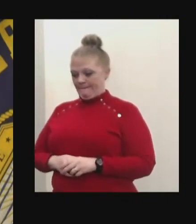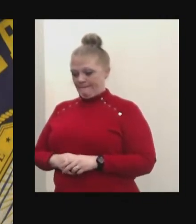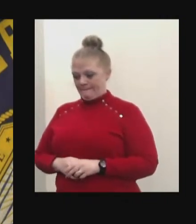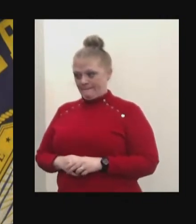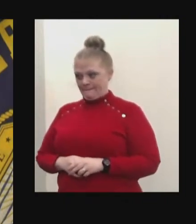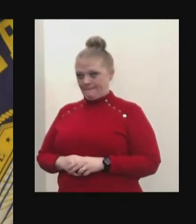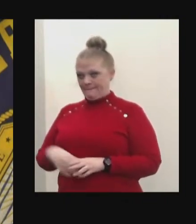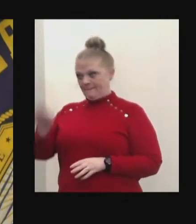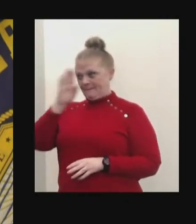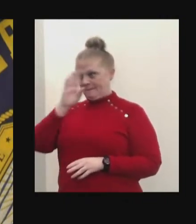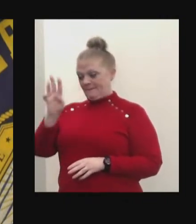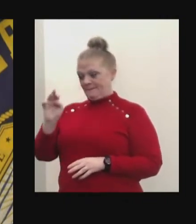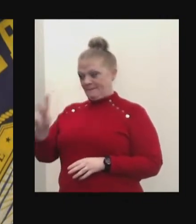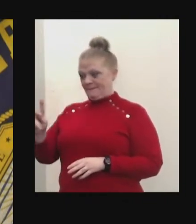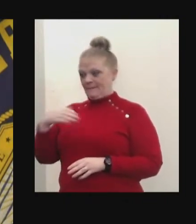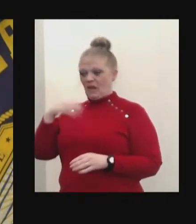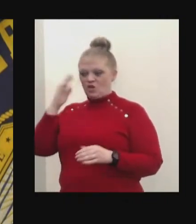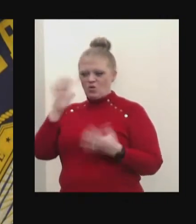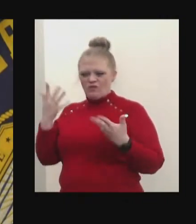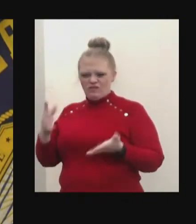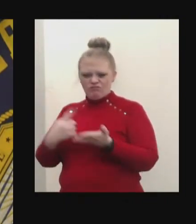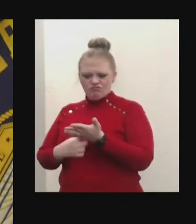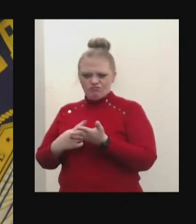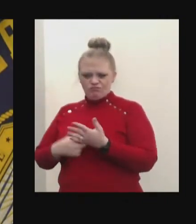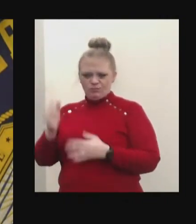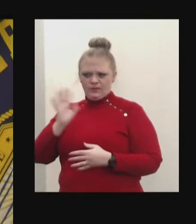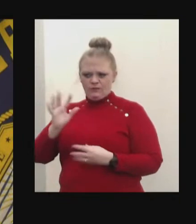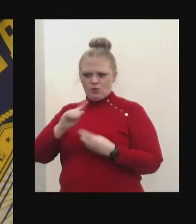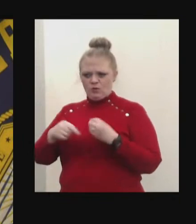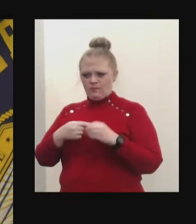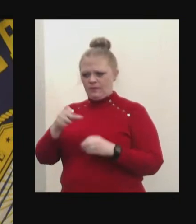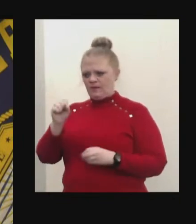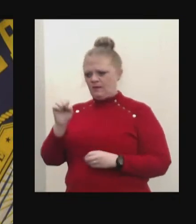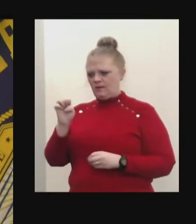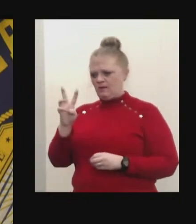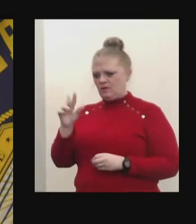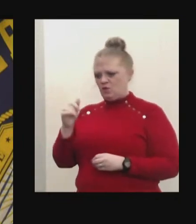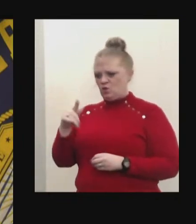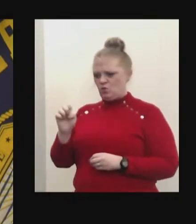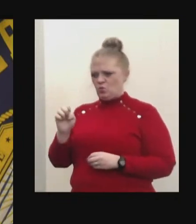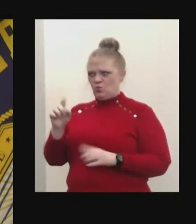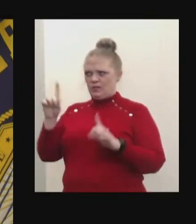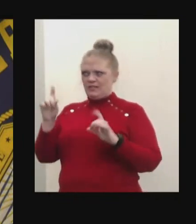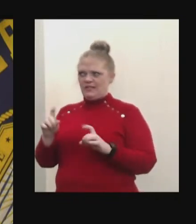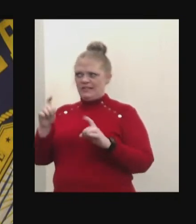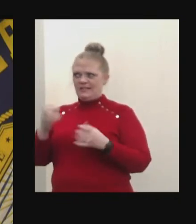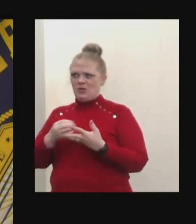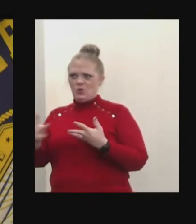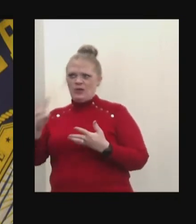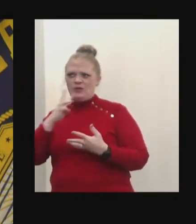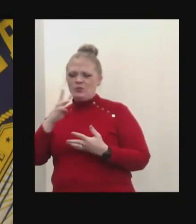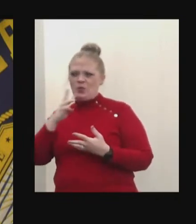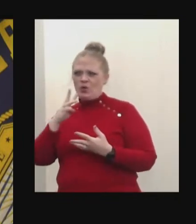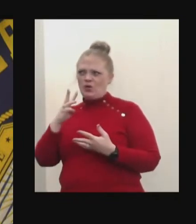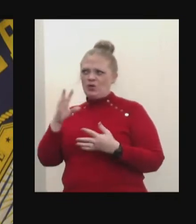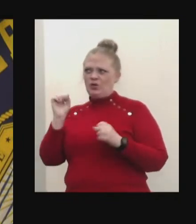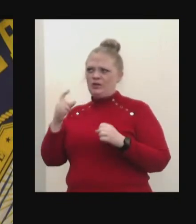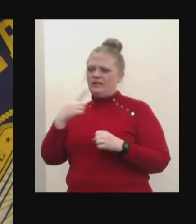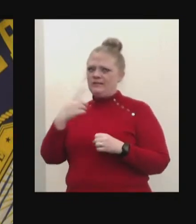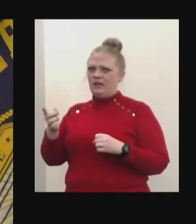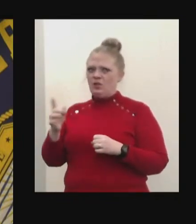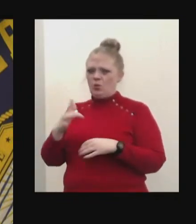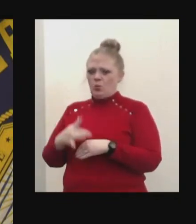Hi, Mark. I know you've talked in the past about sewage testing and how wastewater testing gives you sort of an early heads up on what's to